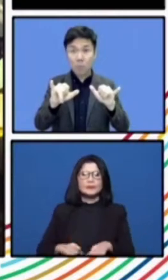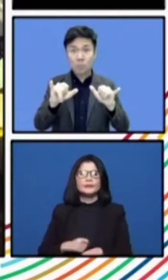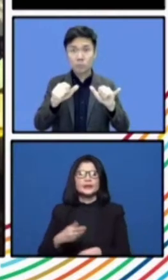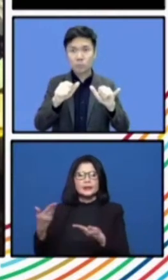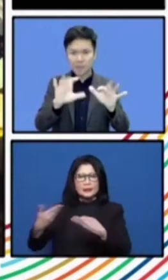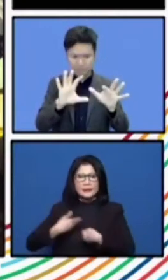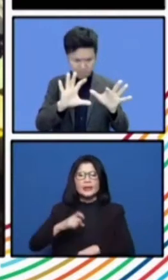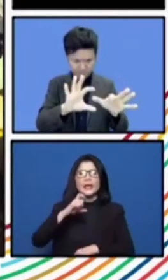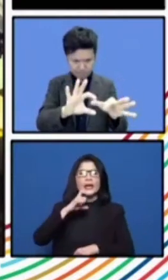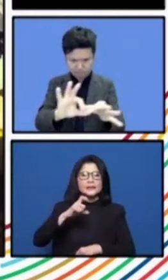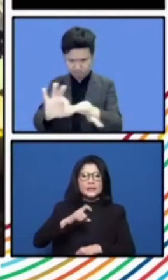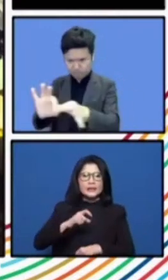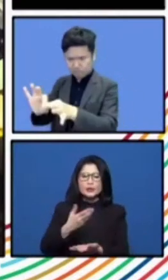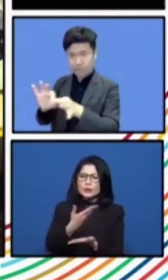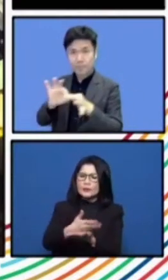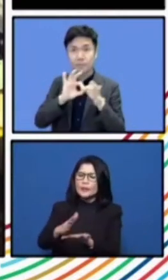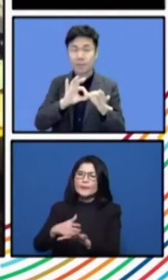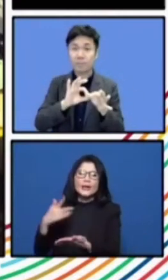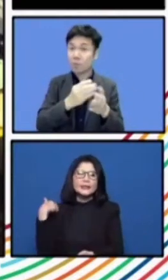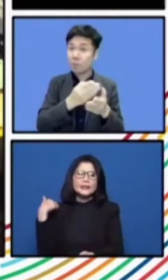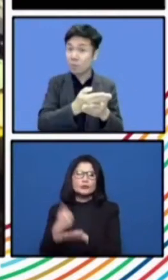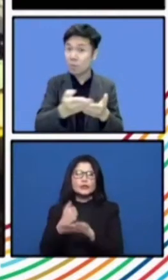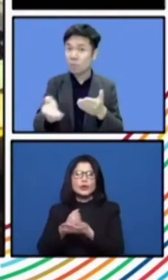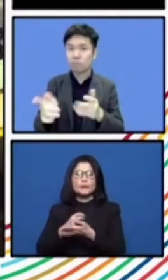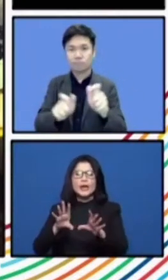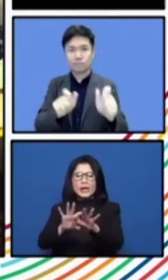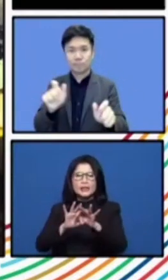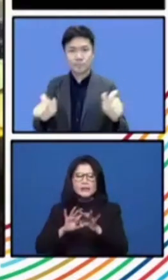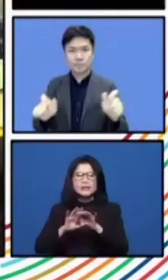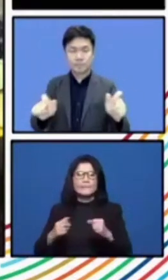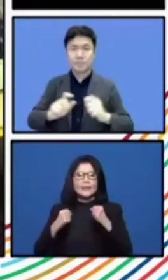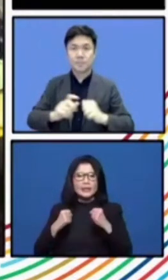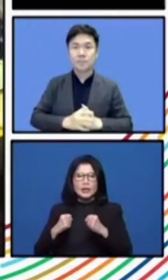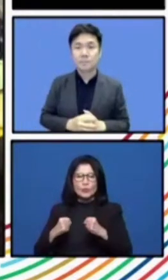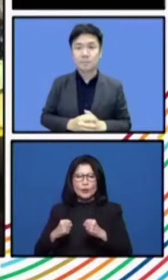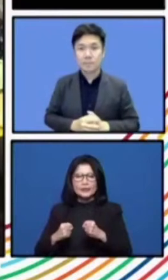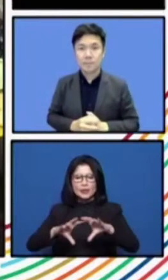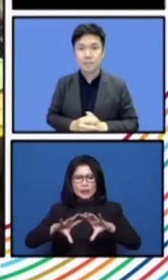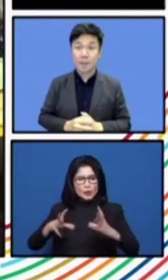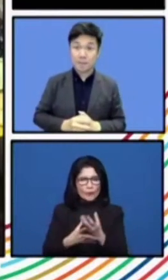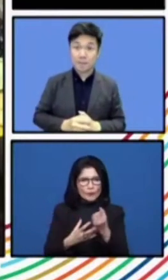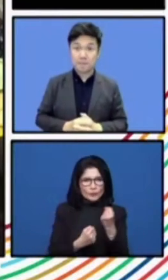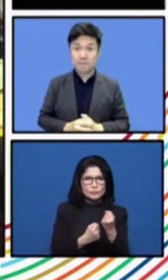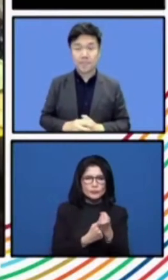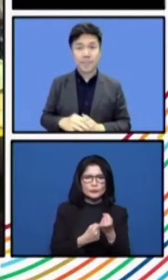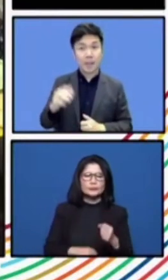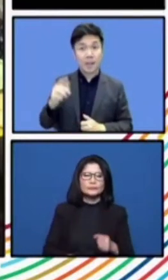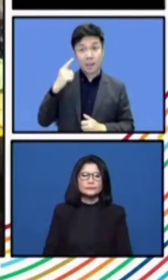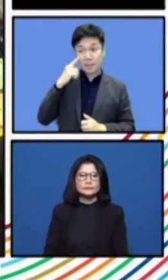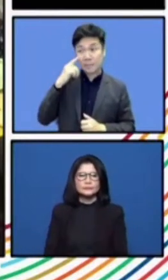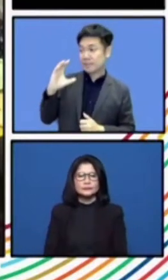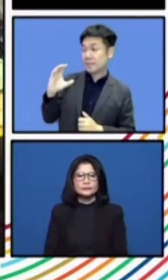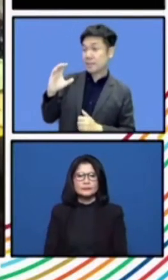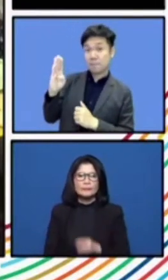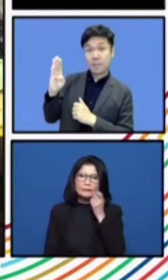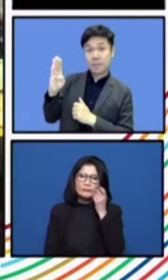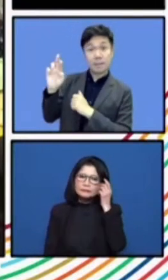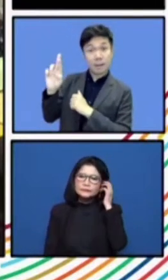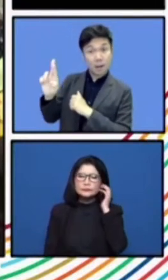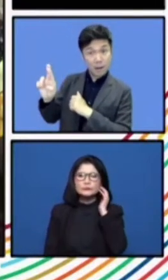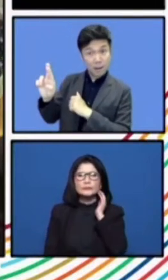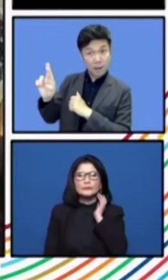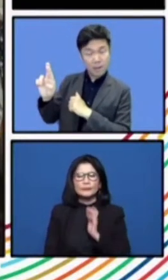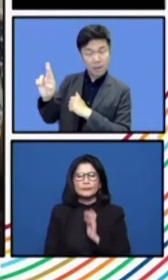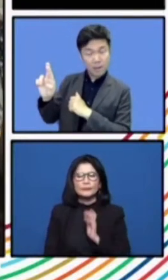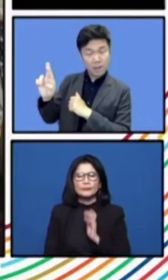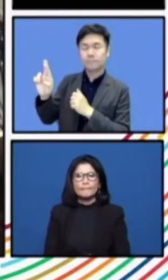amongst key stakeholders introducing community-based Rehabilitation and Community social groups could